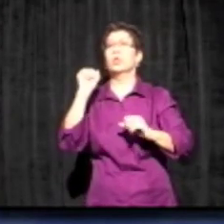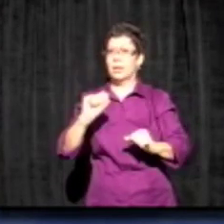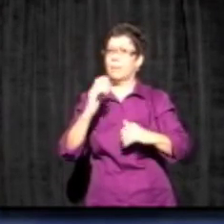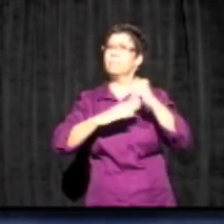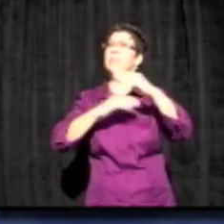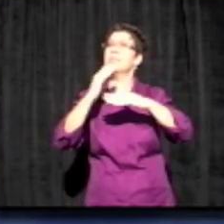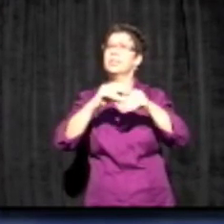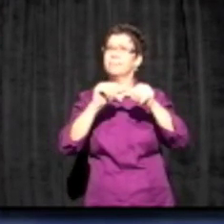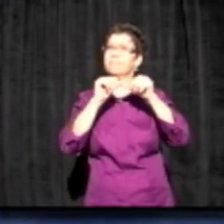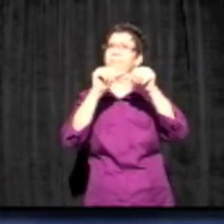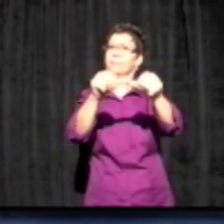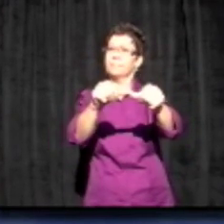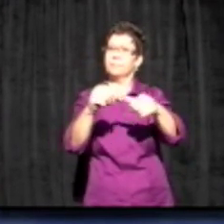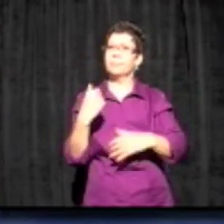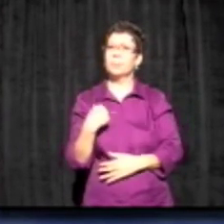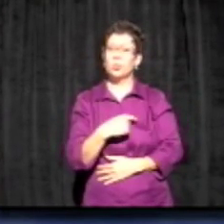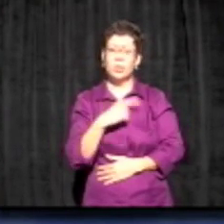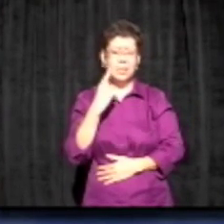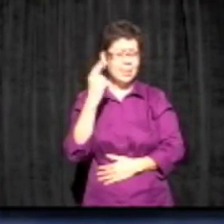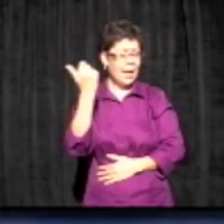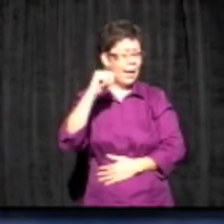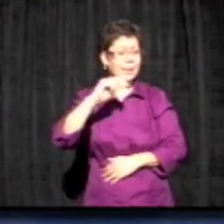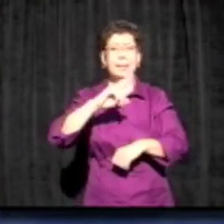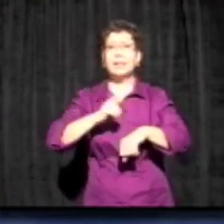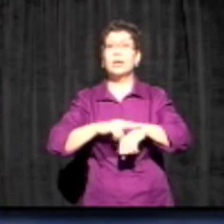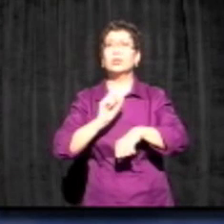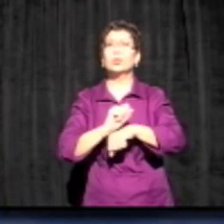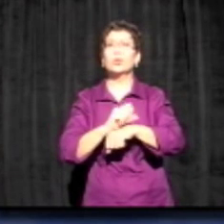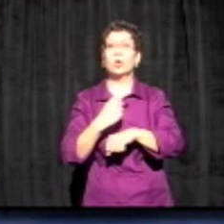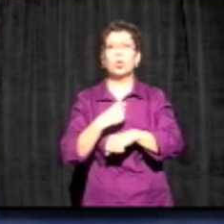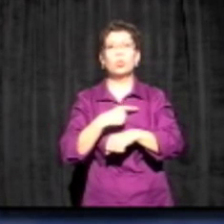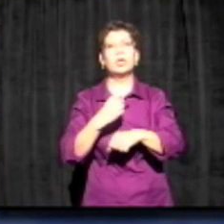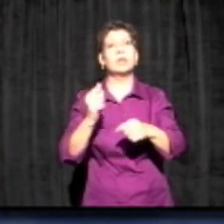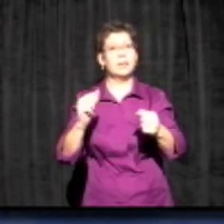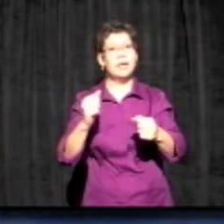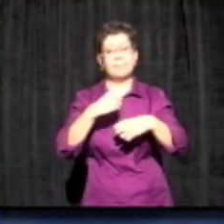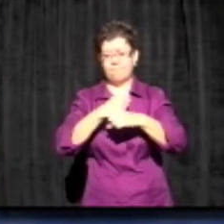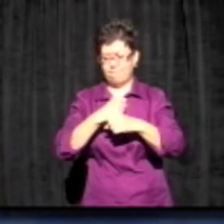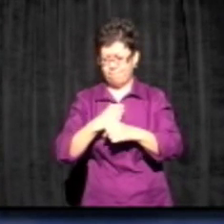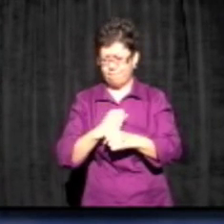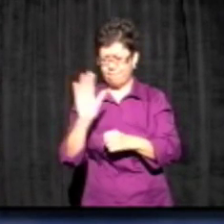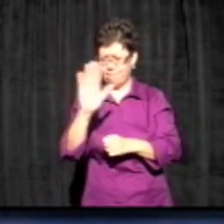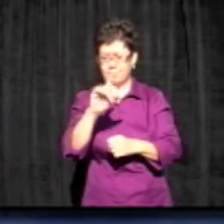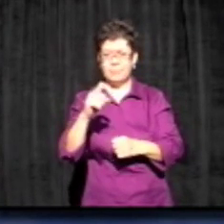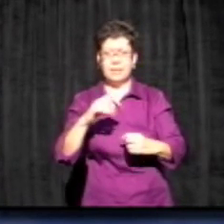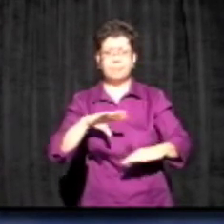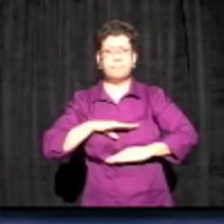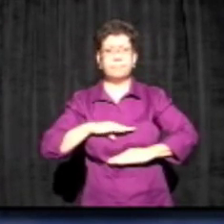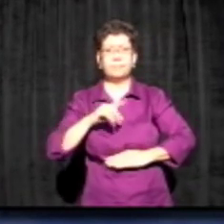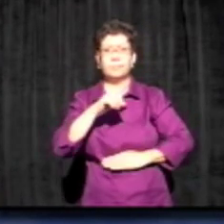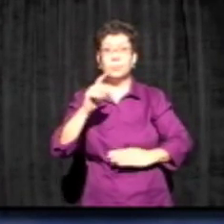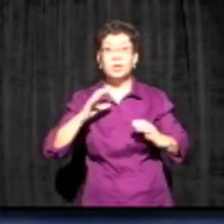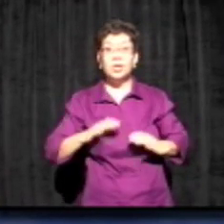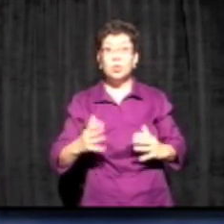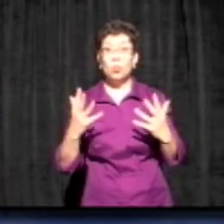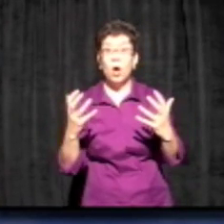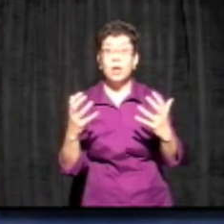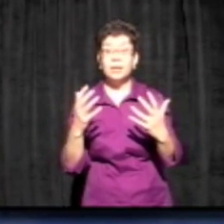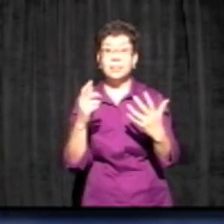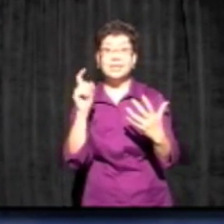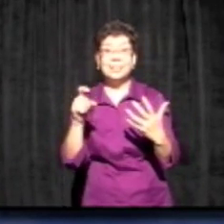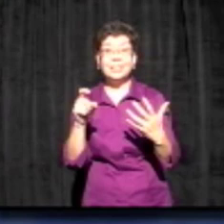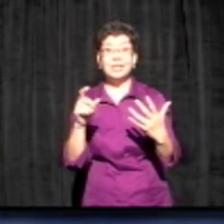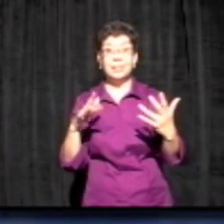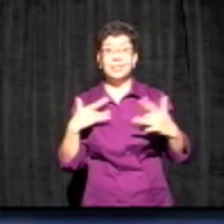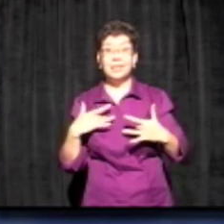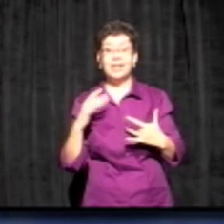our capabilities in national defense and bring products to market that customers really want and are excited to